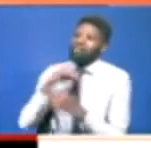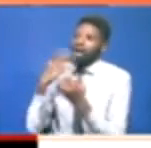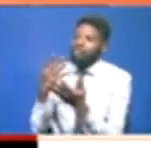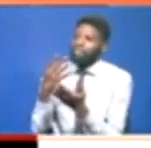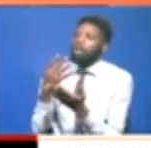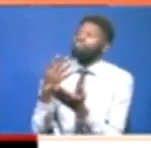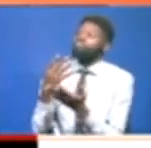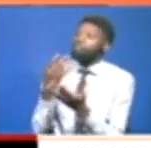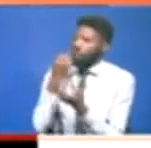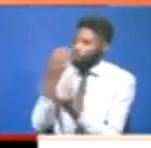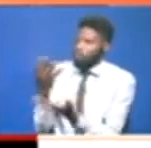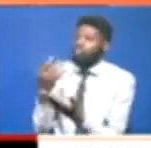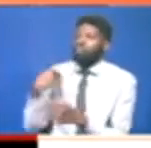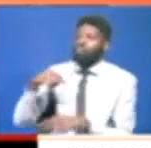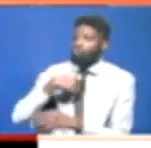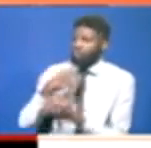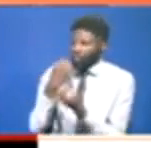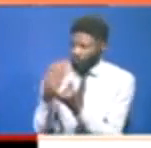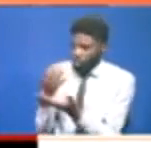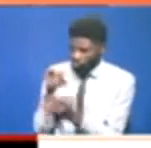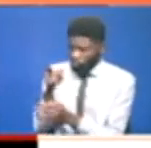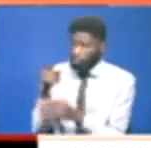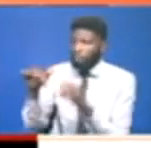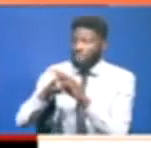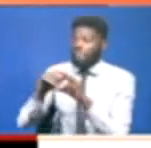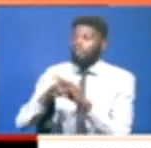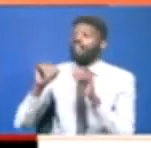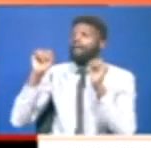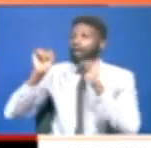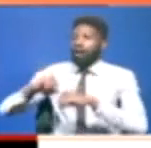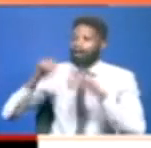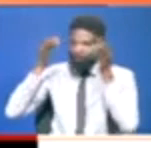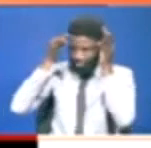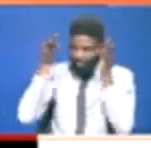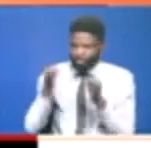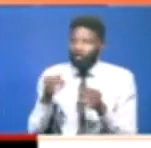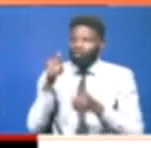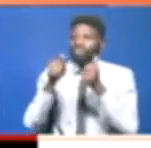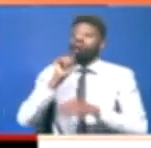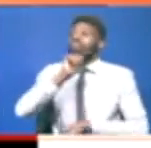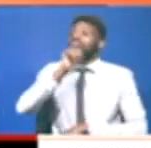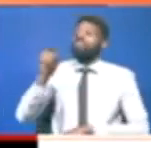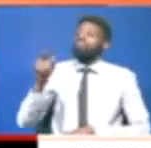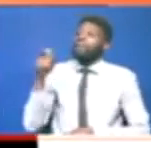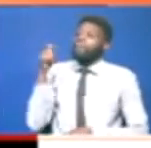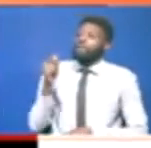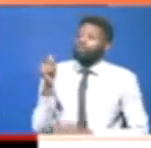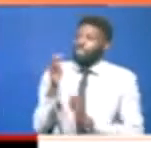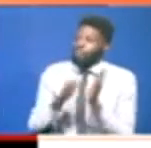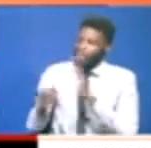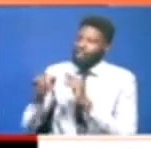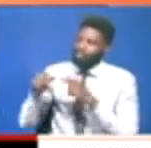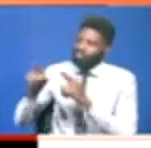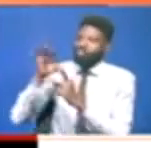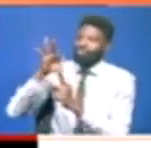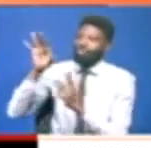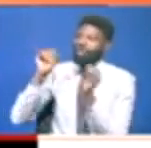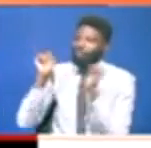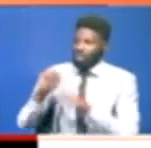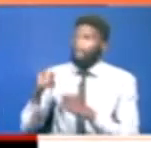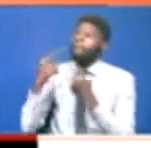a member, now you're able to make a decision on which pension plan to go for. Mm-hmm. Yeah, but of course they'll